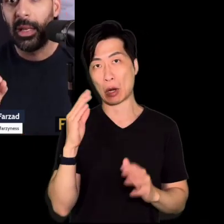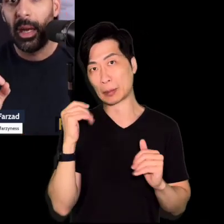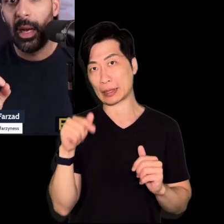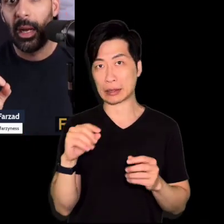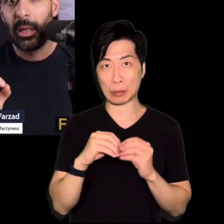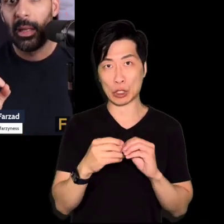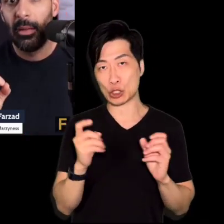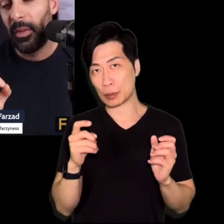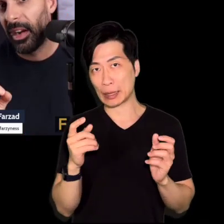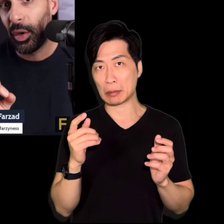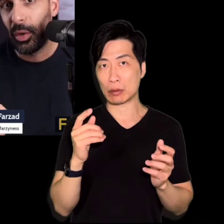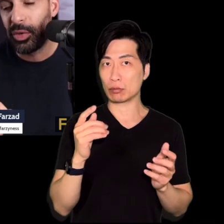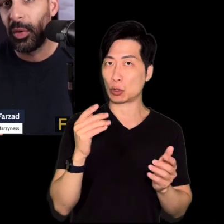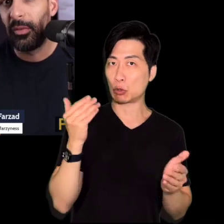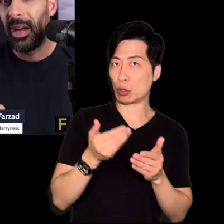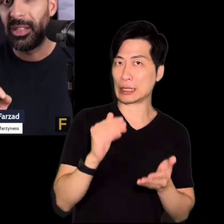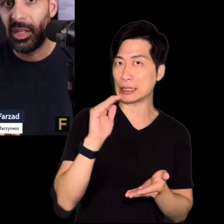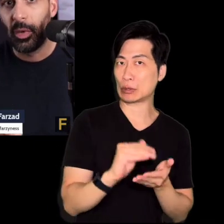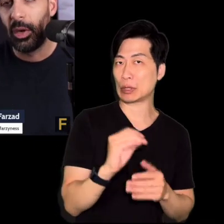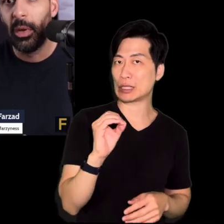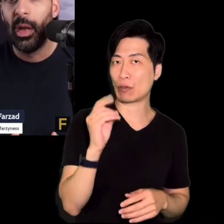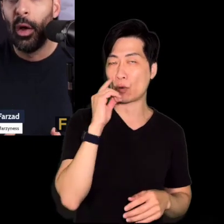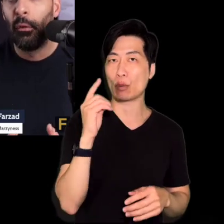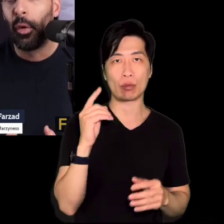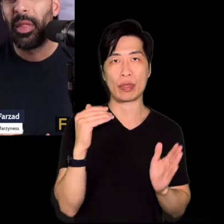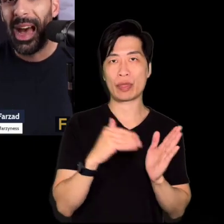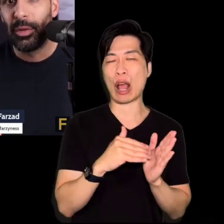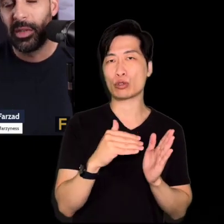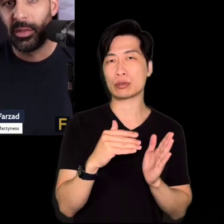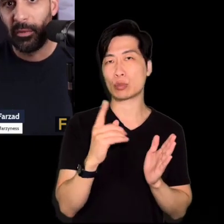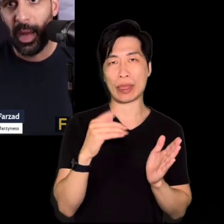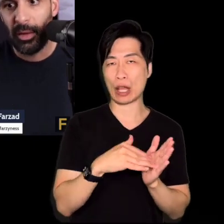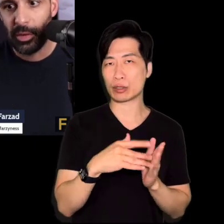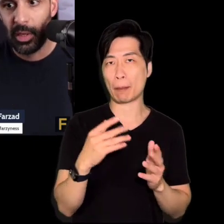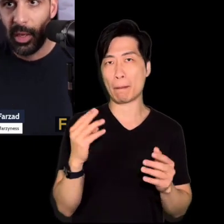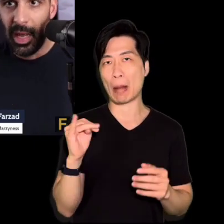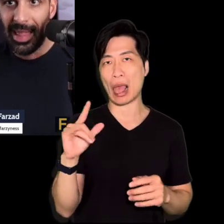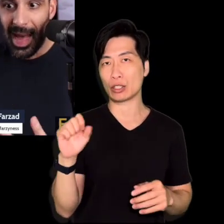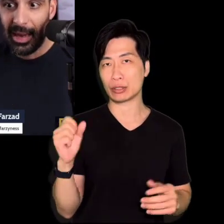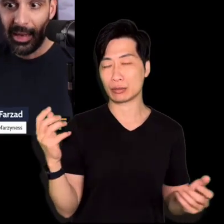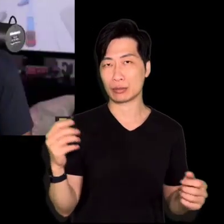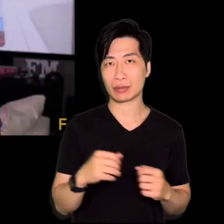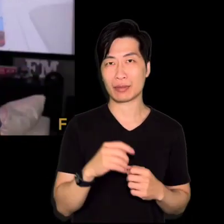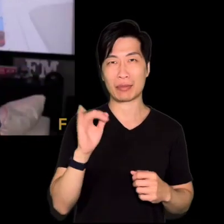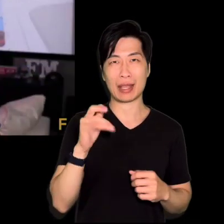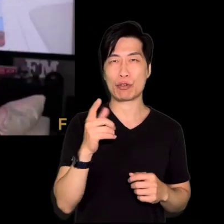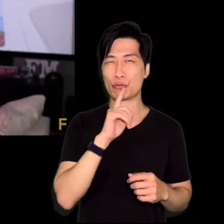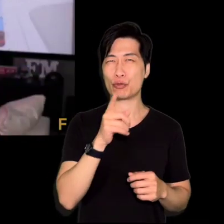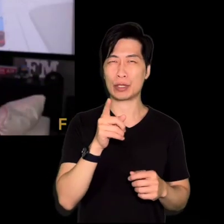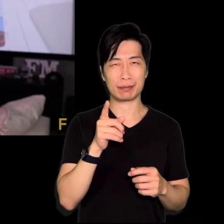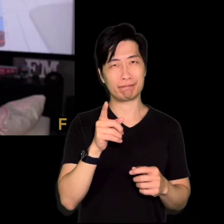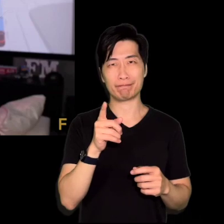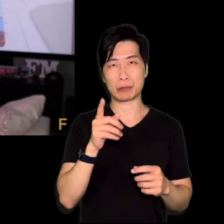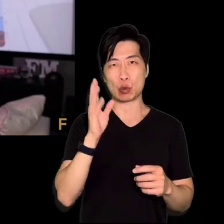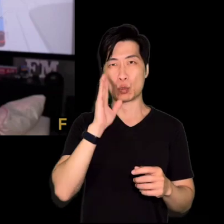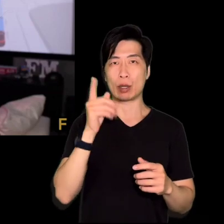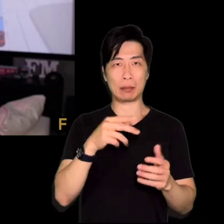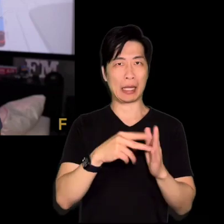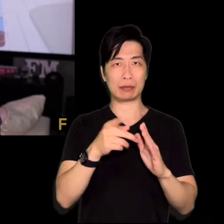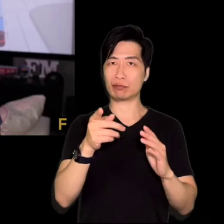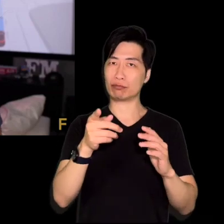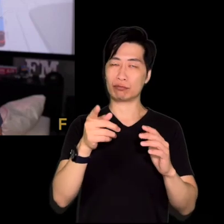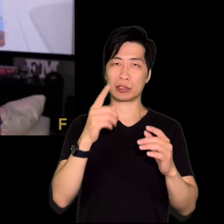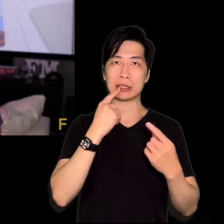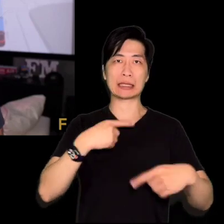to be very close to, if not 0, for thousands of miles. And that is really the key metric that says